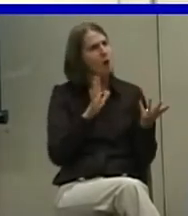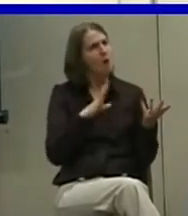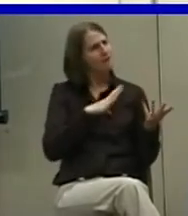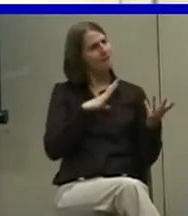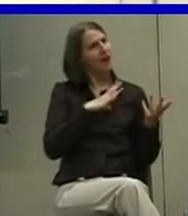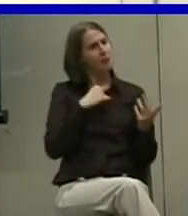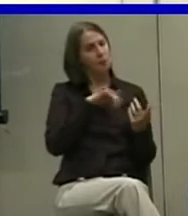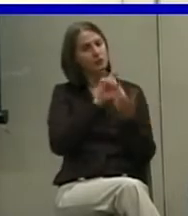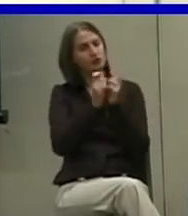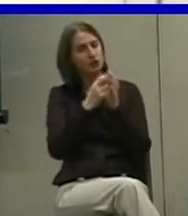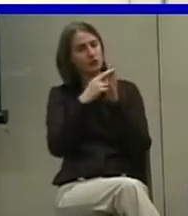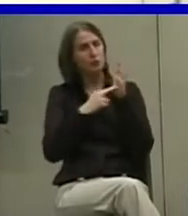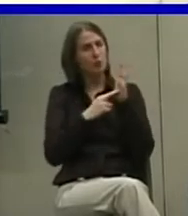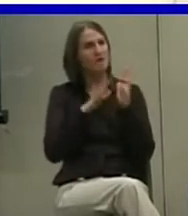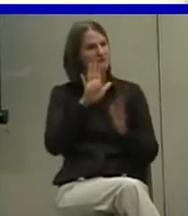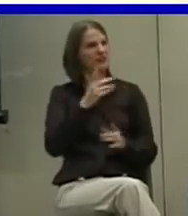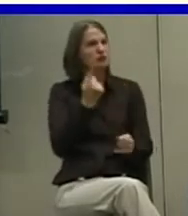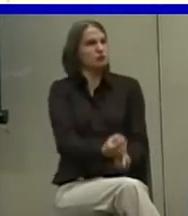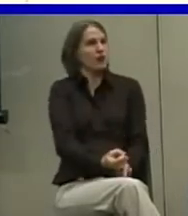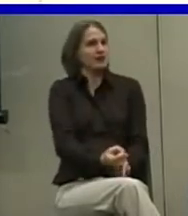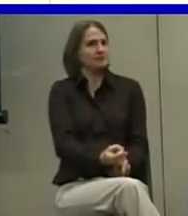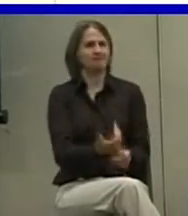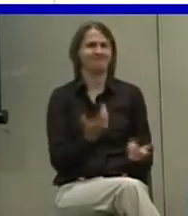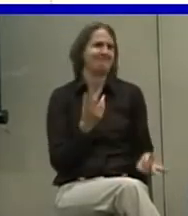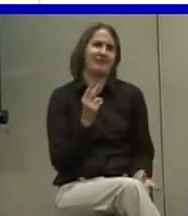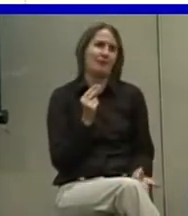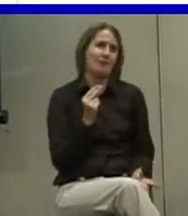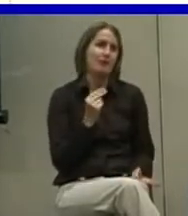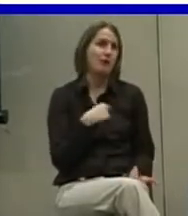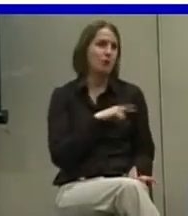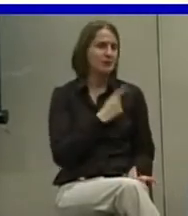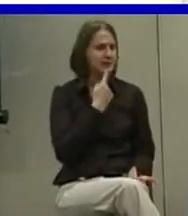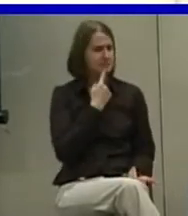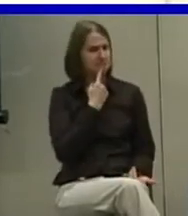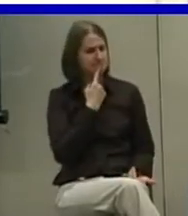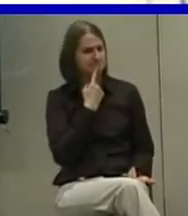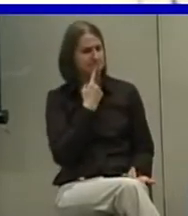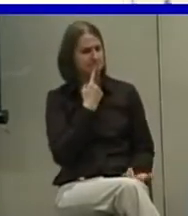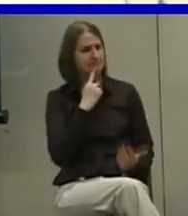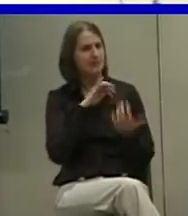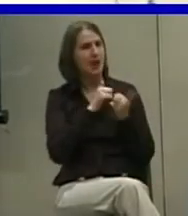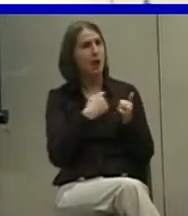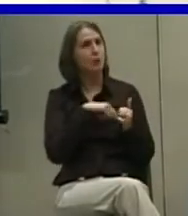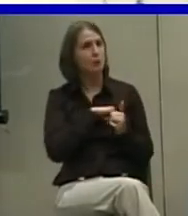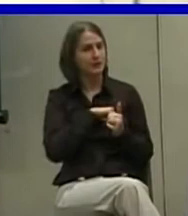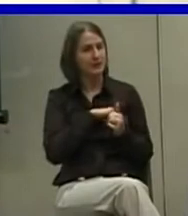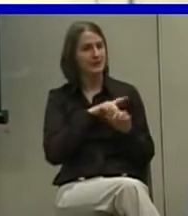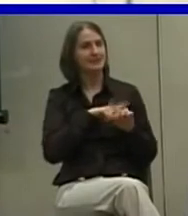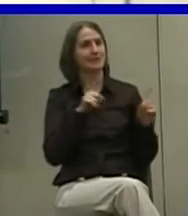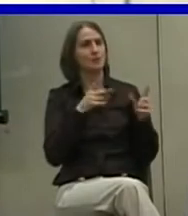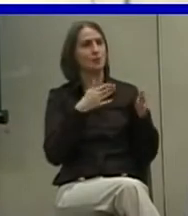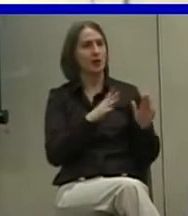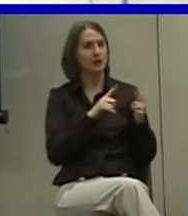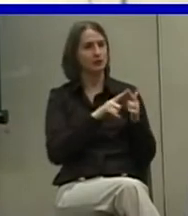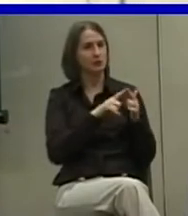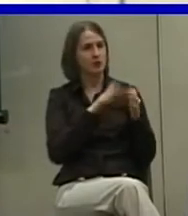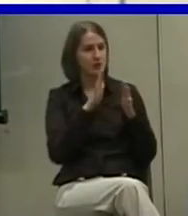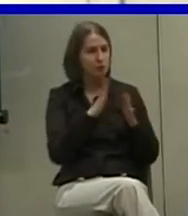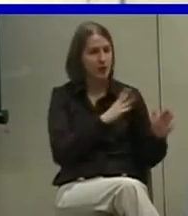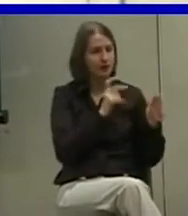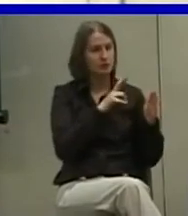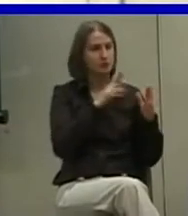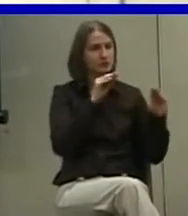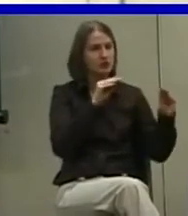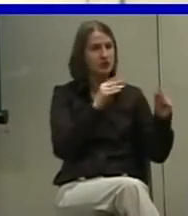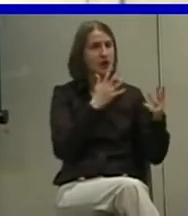can be right. Instead, we say, how could we do a different way of teaching and arranging? And maybe I'd move that kid to